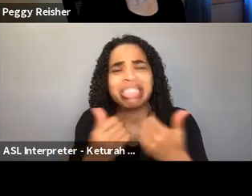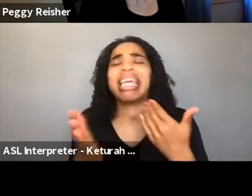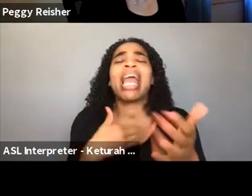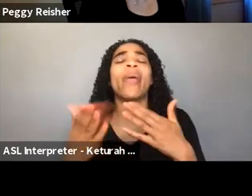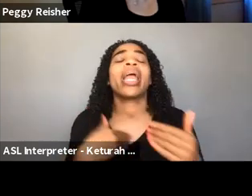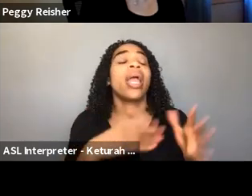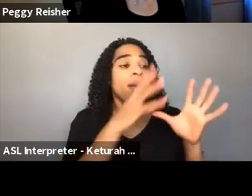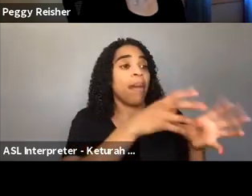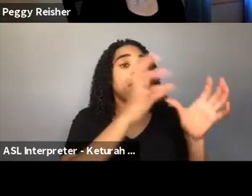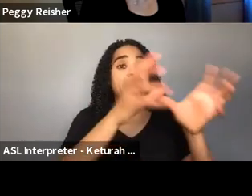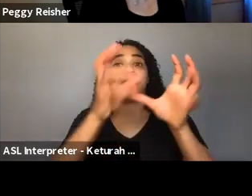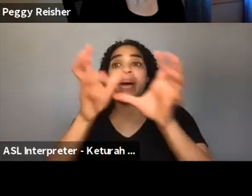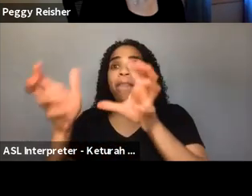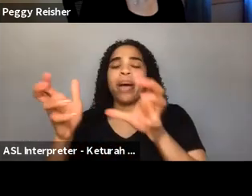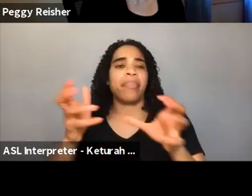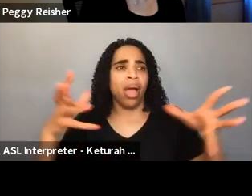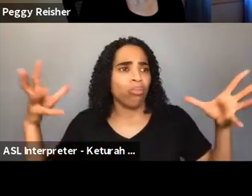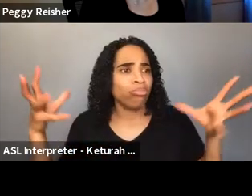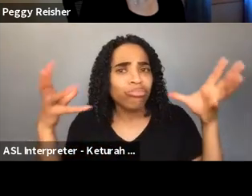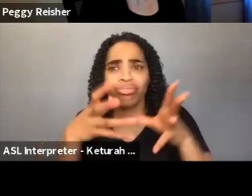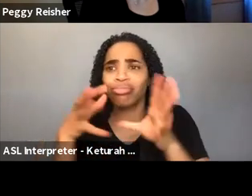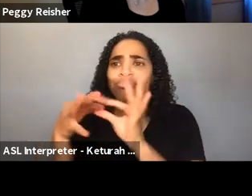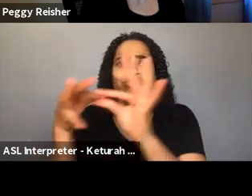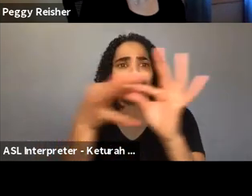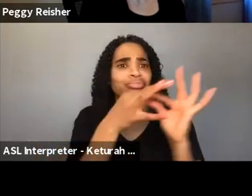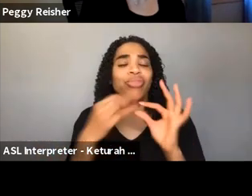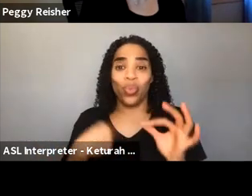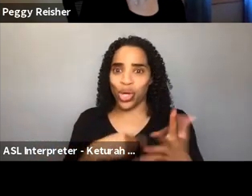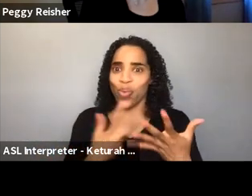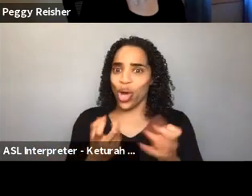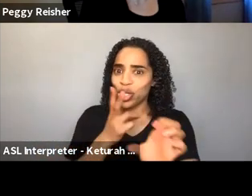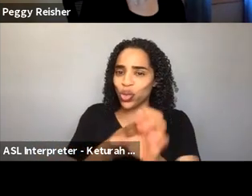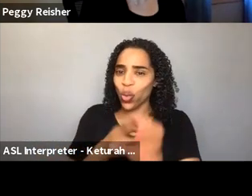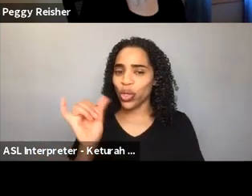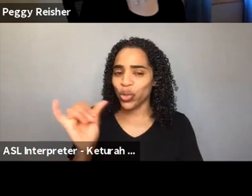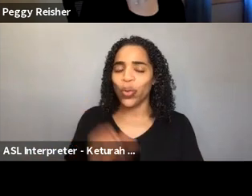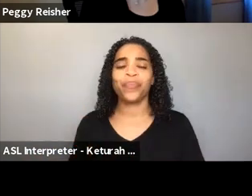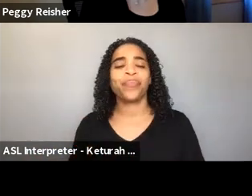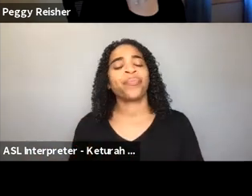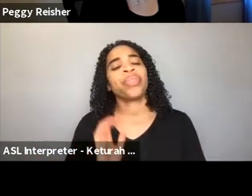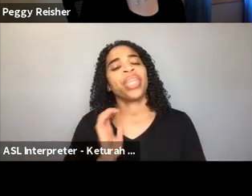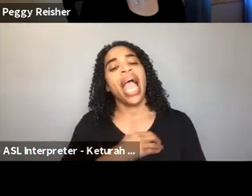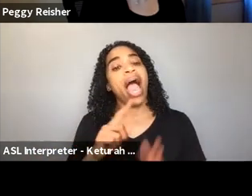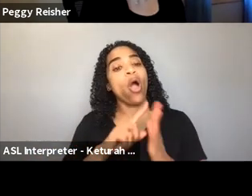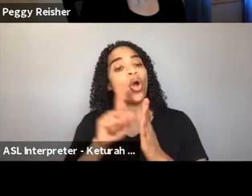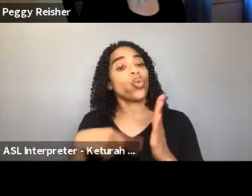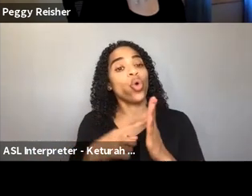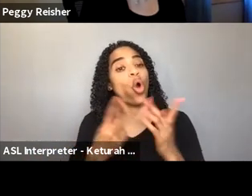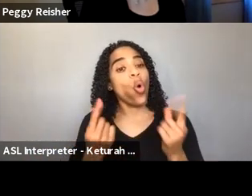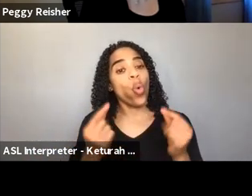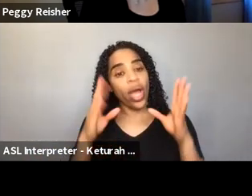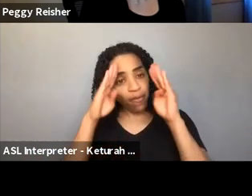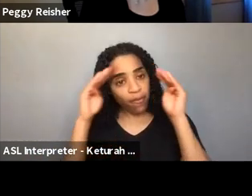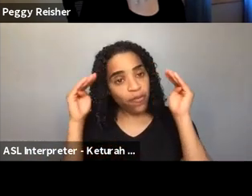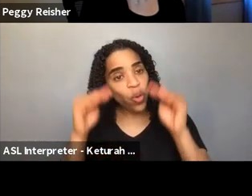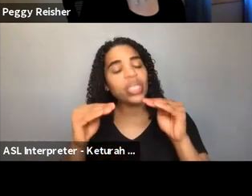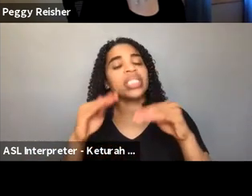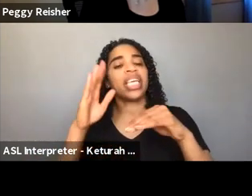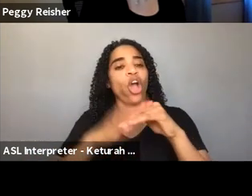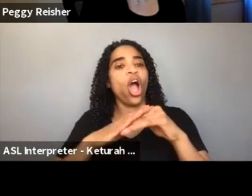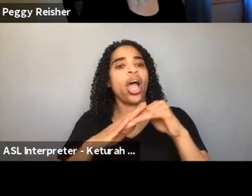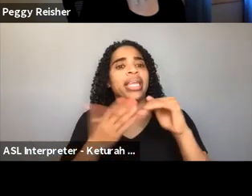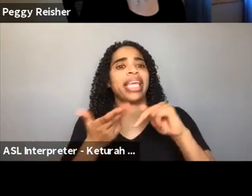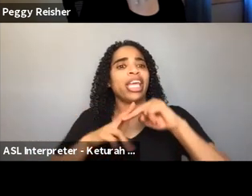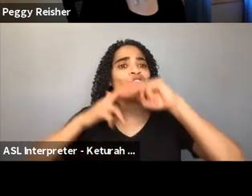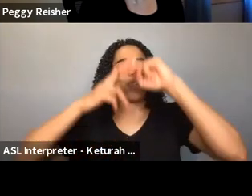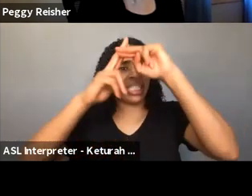case, I wanted to mention that in our role here, I mean, we're really focused on capacity building. And